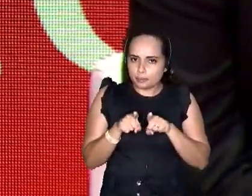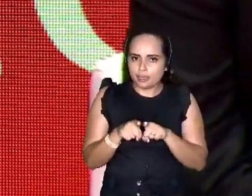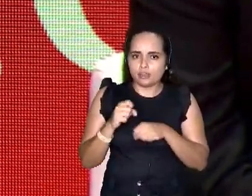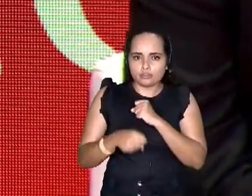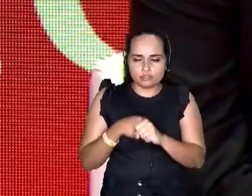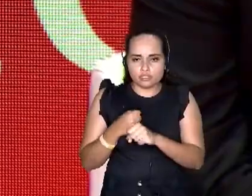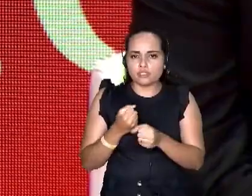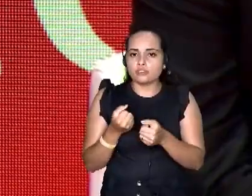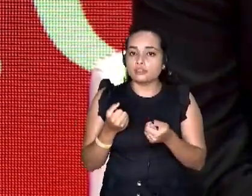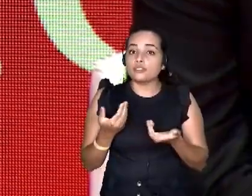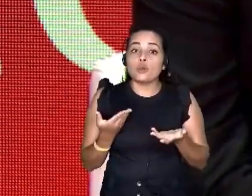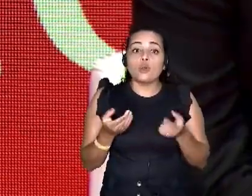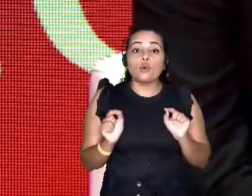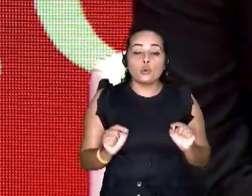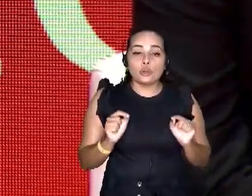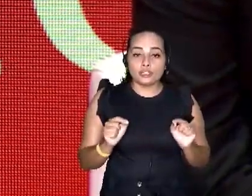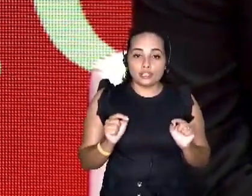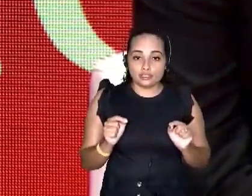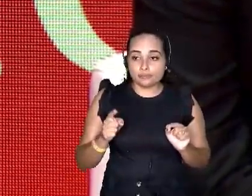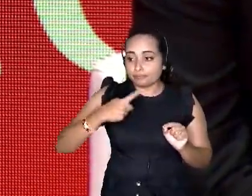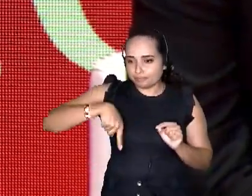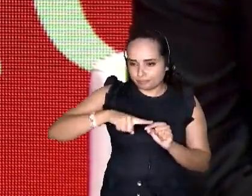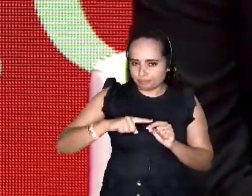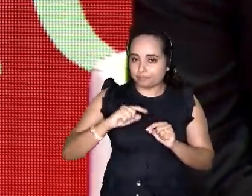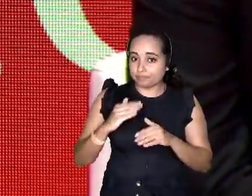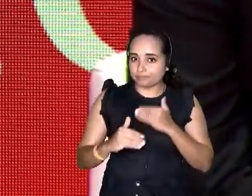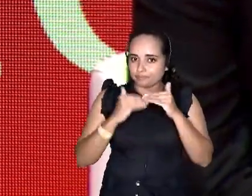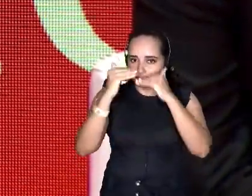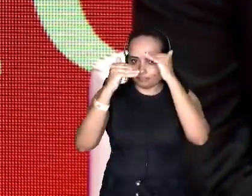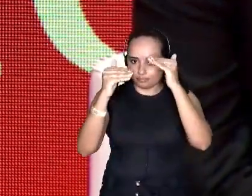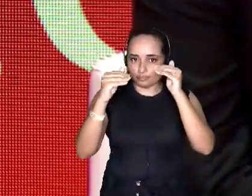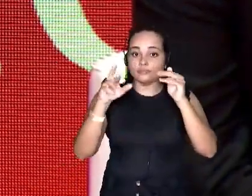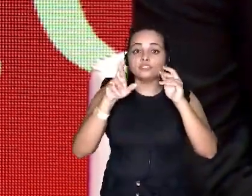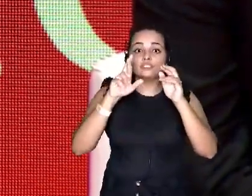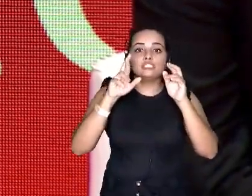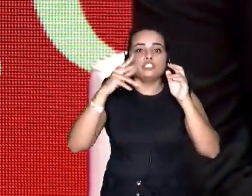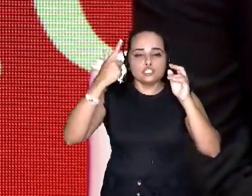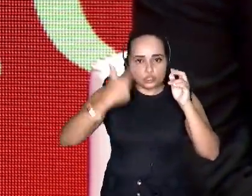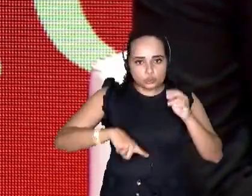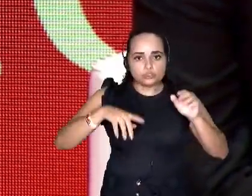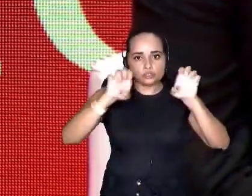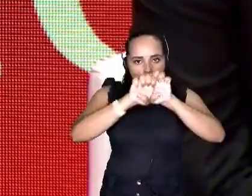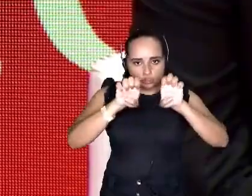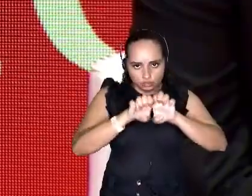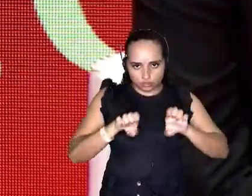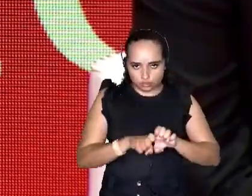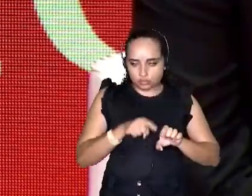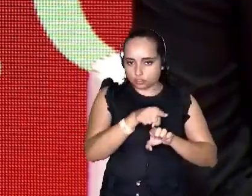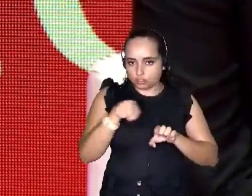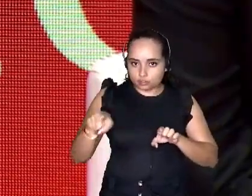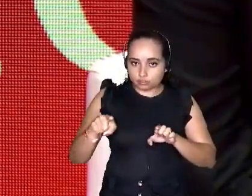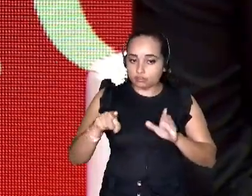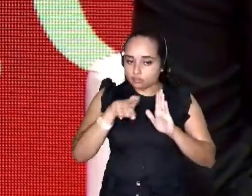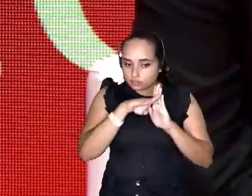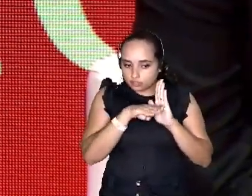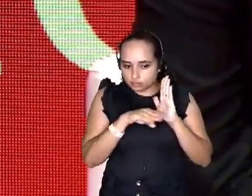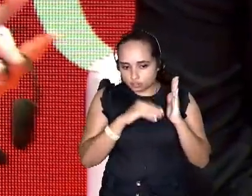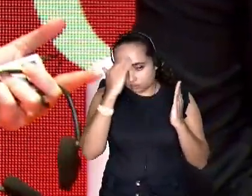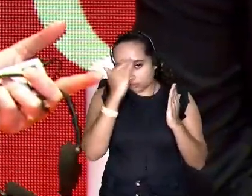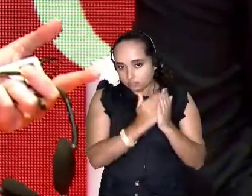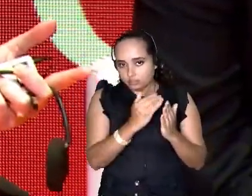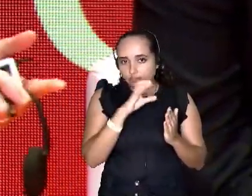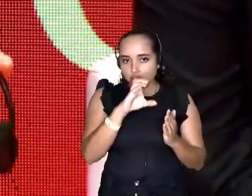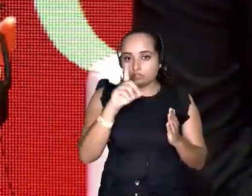Business Restructuring Audit Defense Framework, where you break it down to 3 steps. And step 1 is make sure you understand your